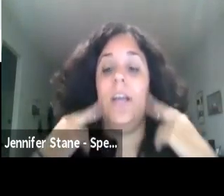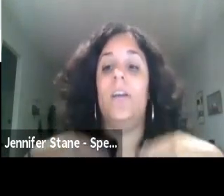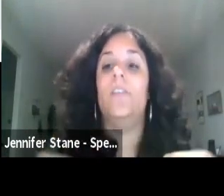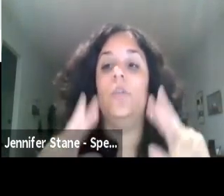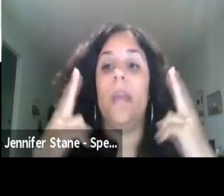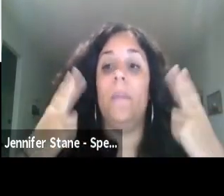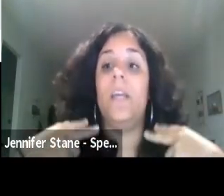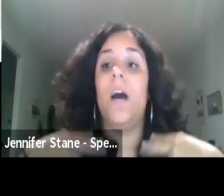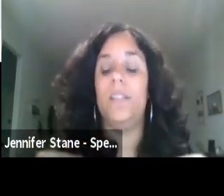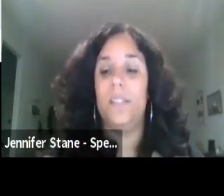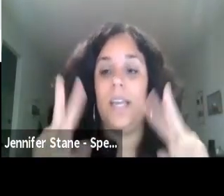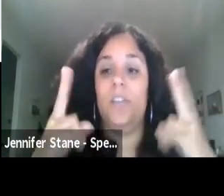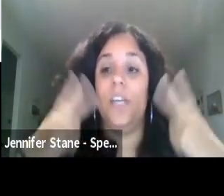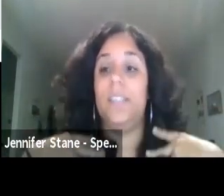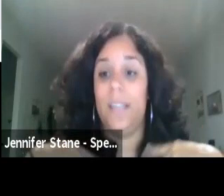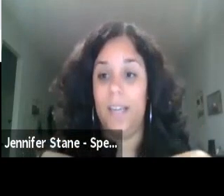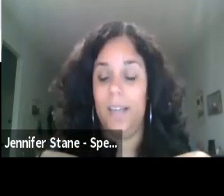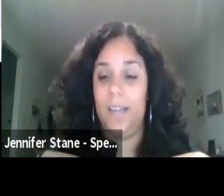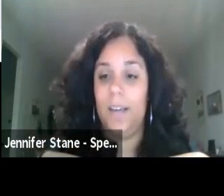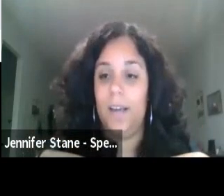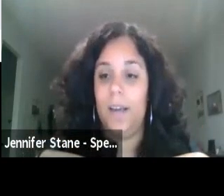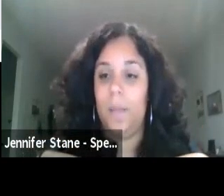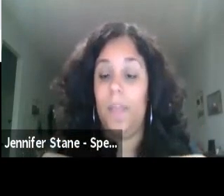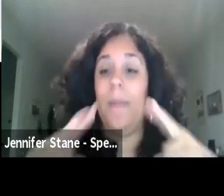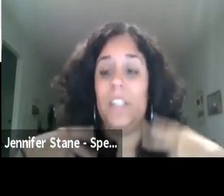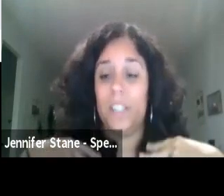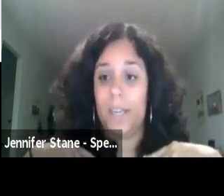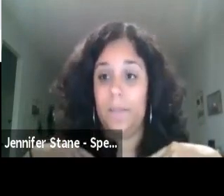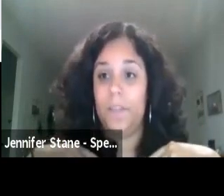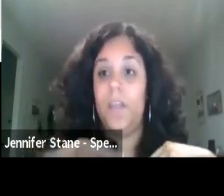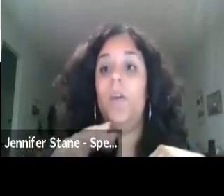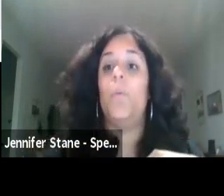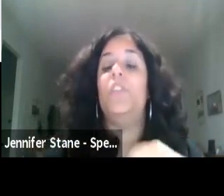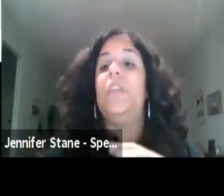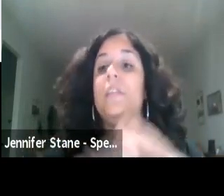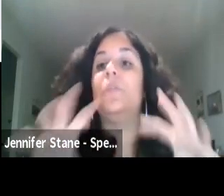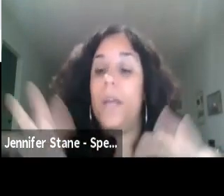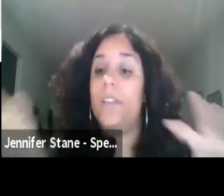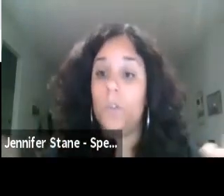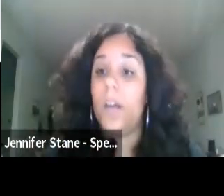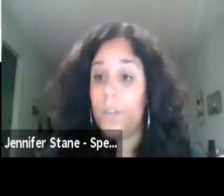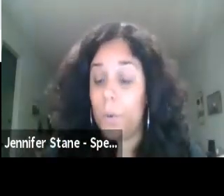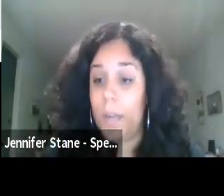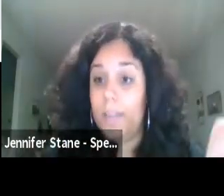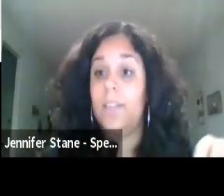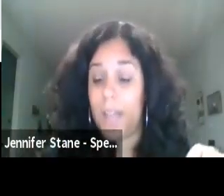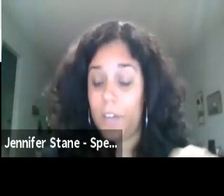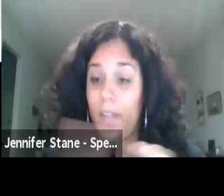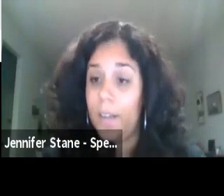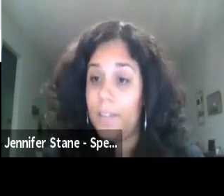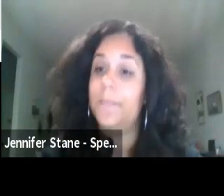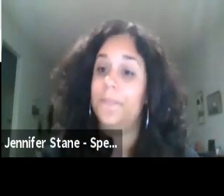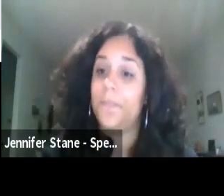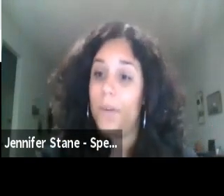infection there, you may be constantly ingesting that bacteria, which then spreads to the other organs,